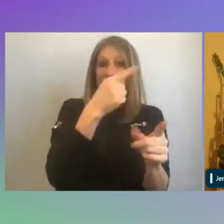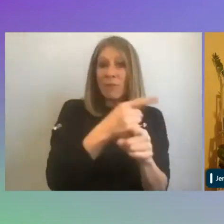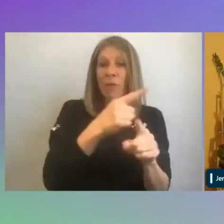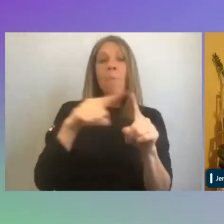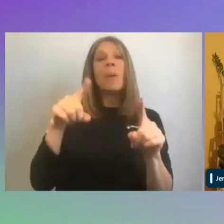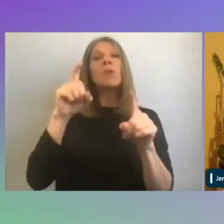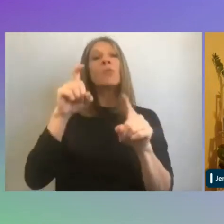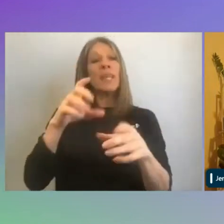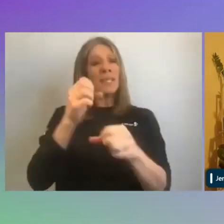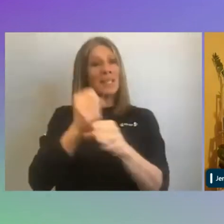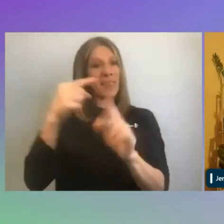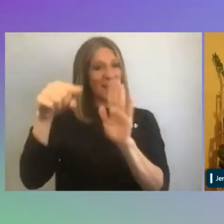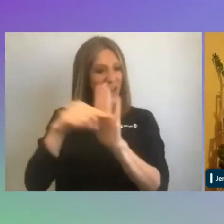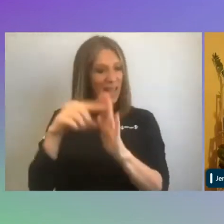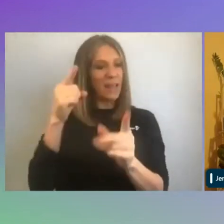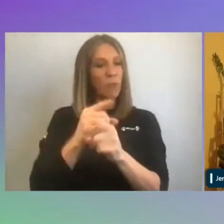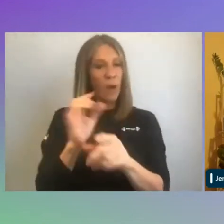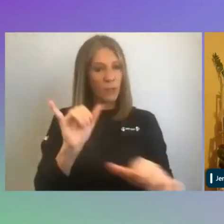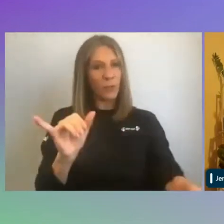get the negative right.